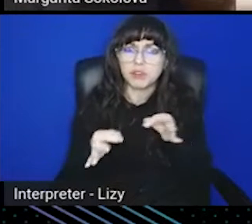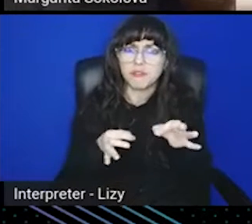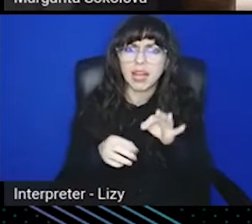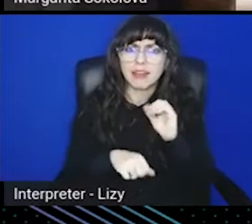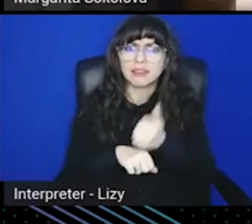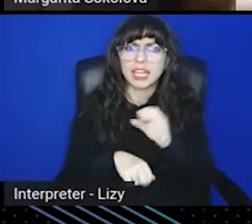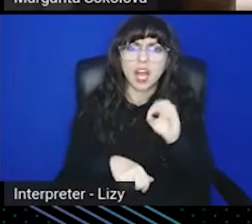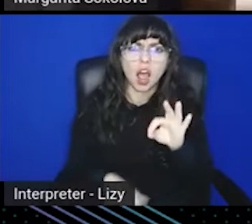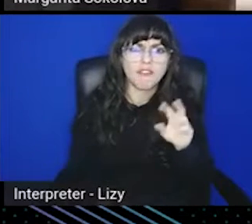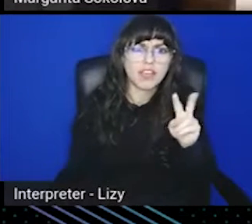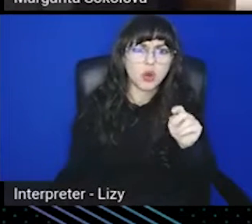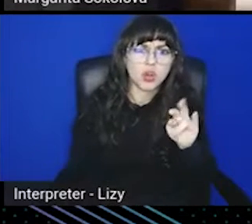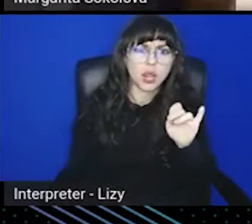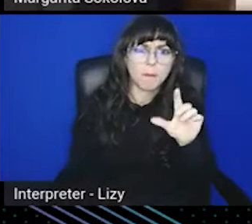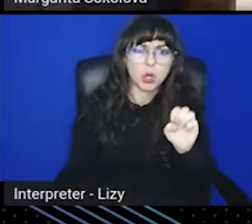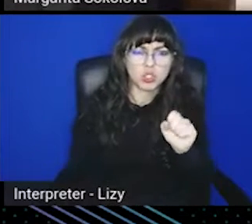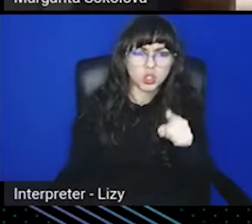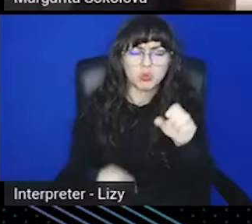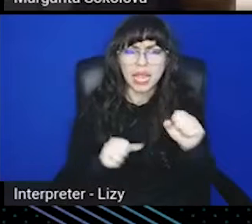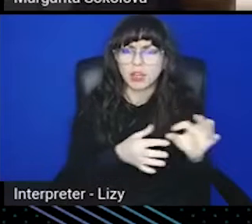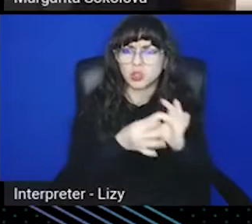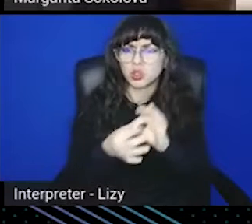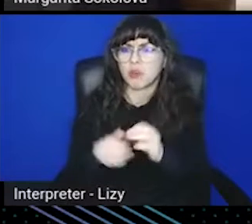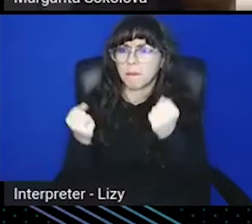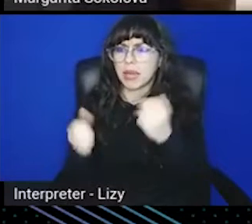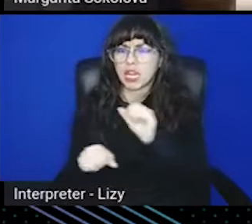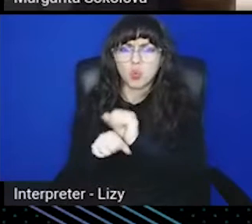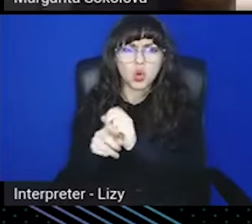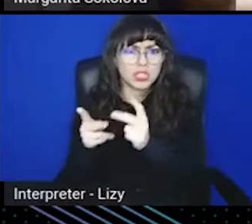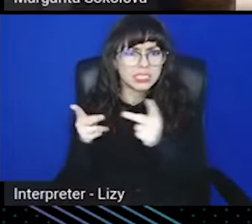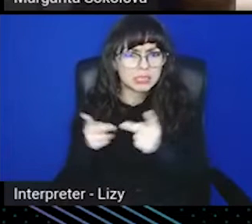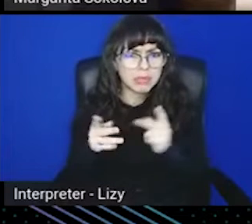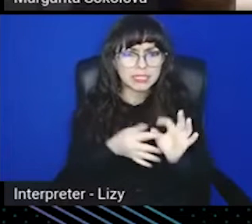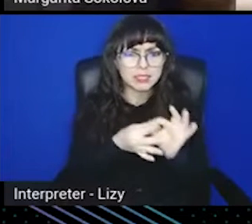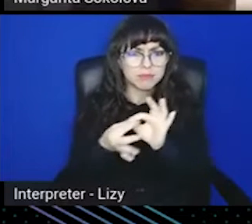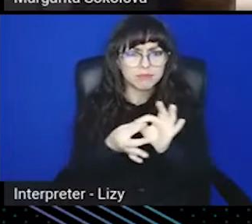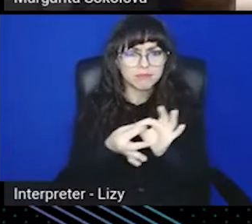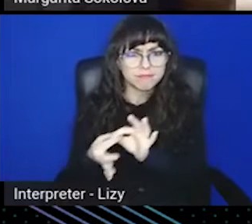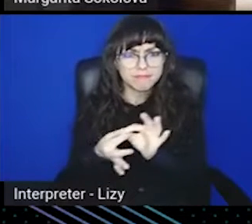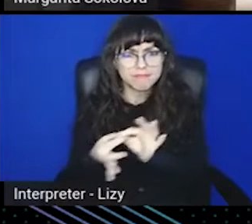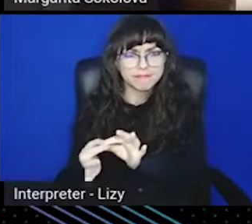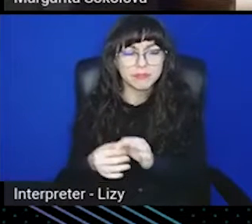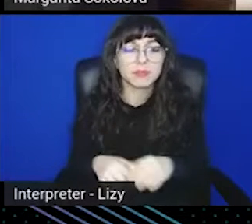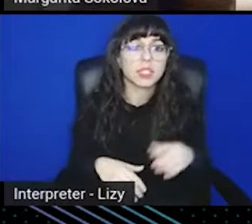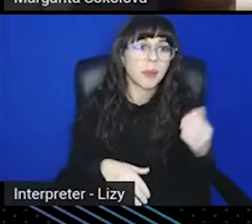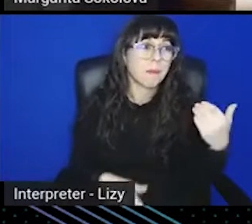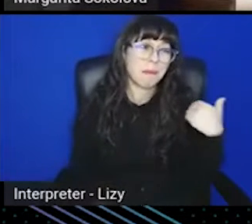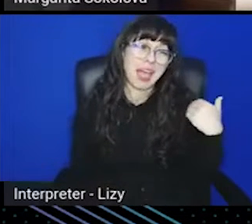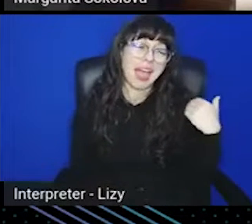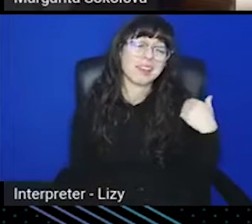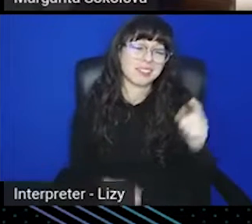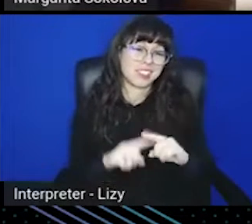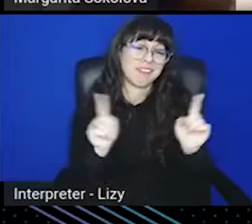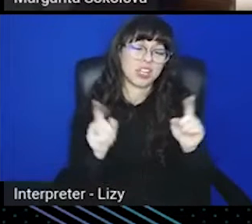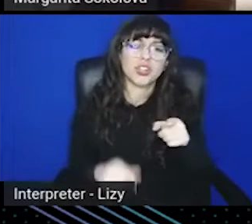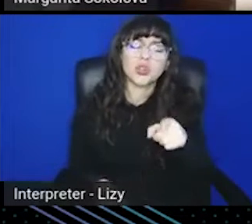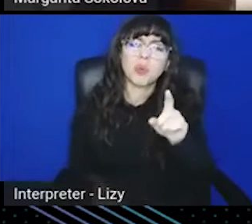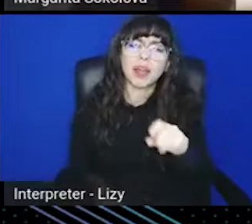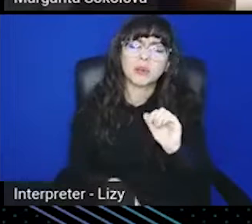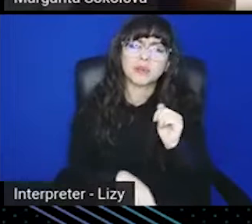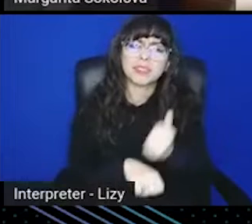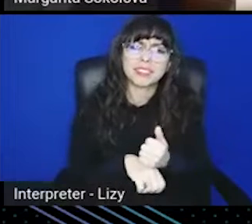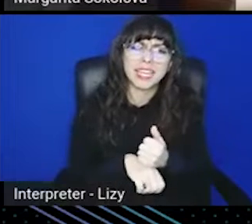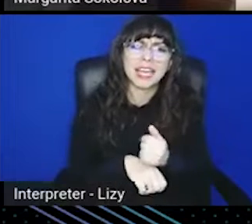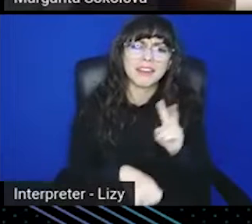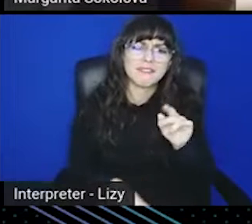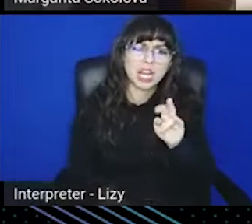can then associate with multiple workspaces. So in the past, you would have had to set the same